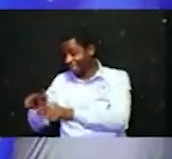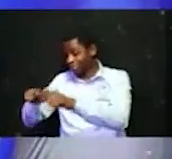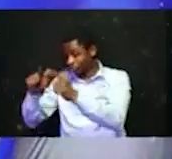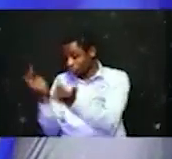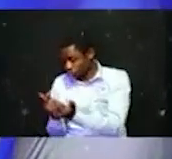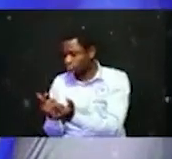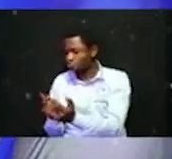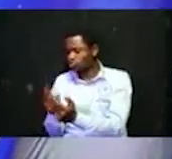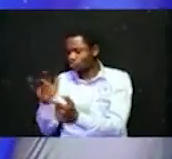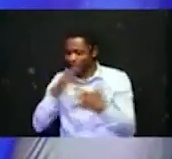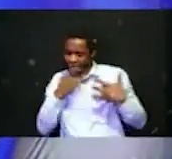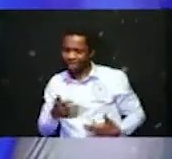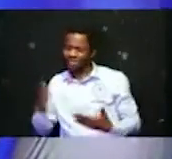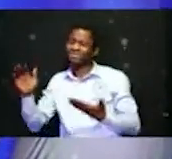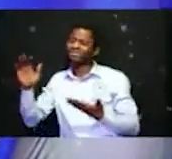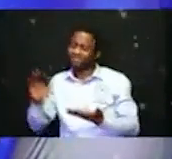The one